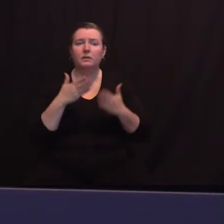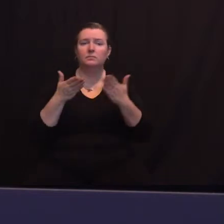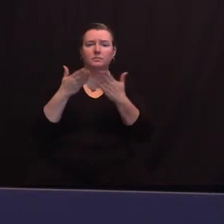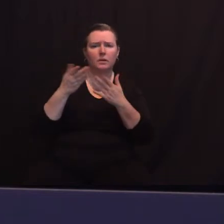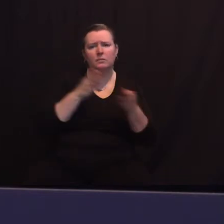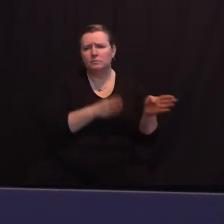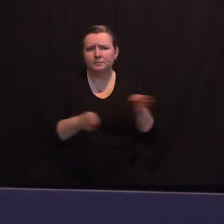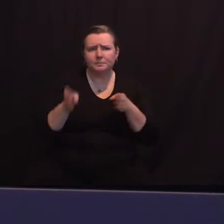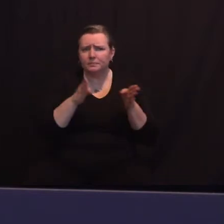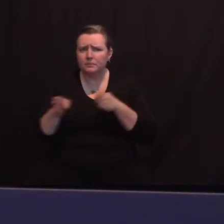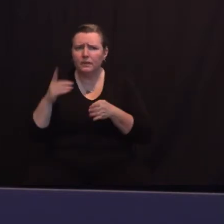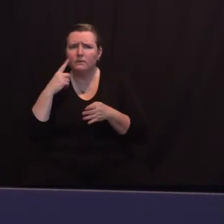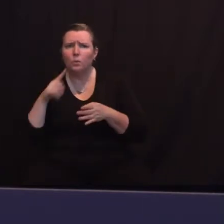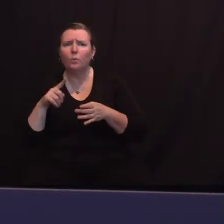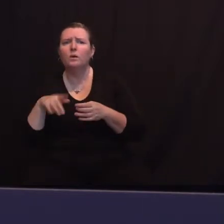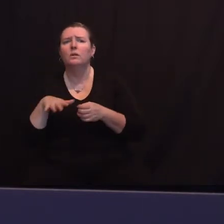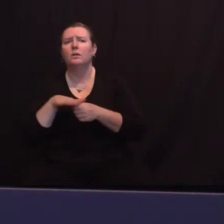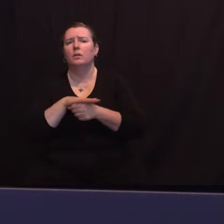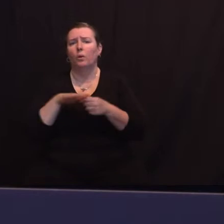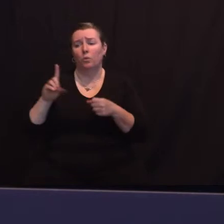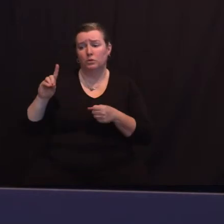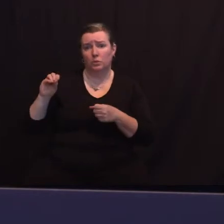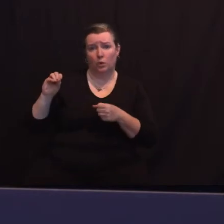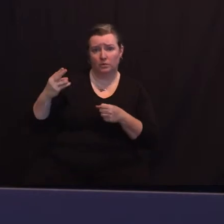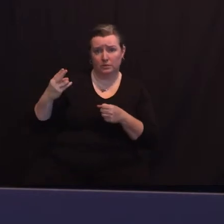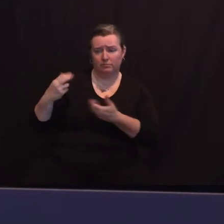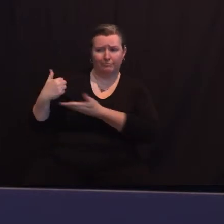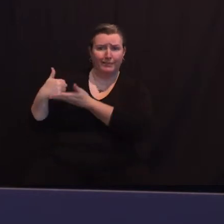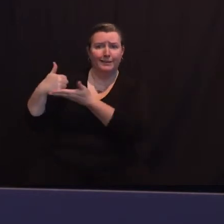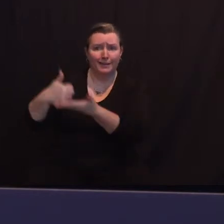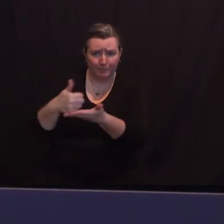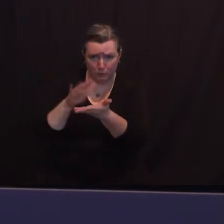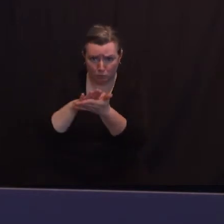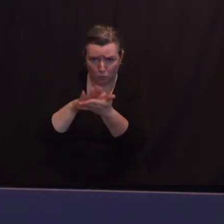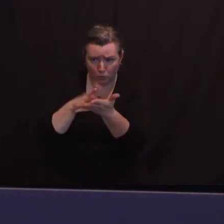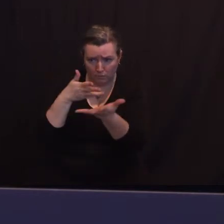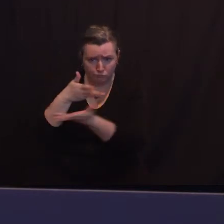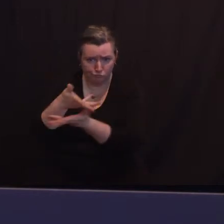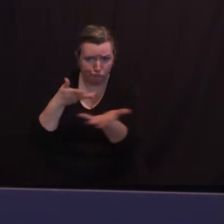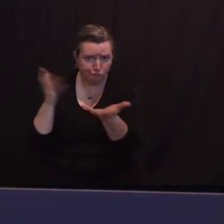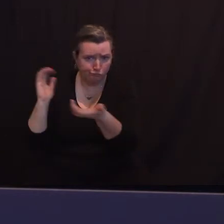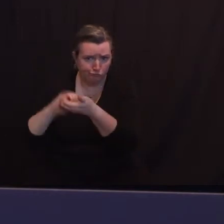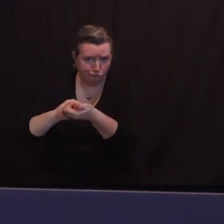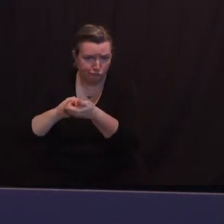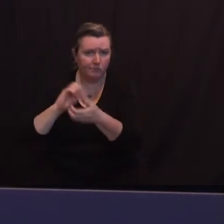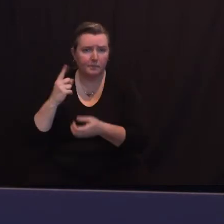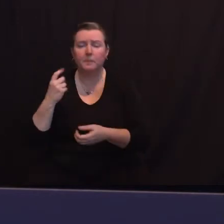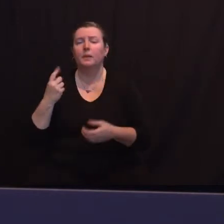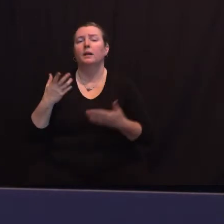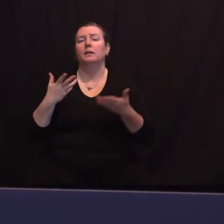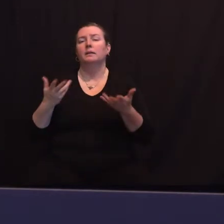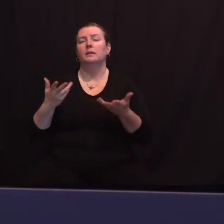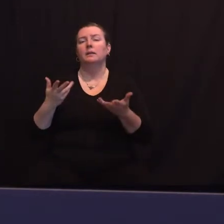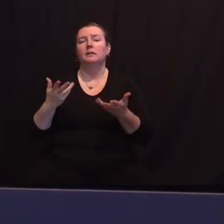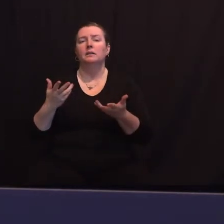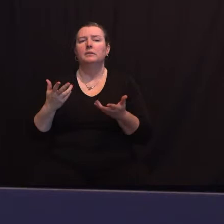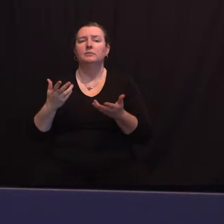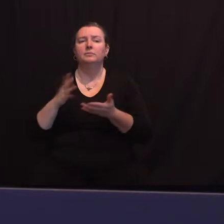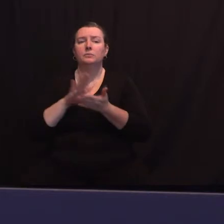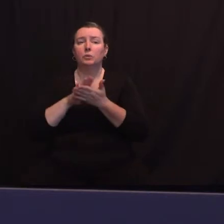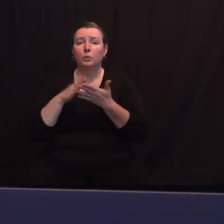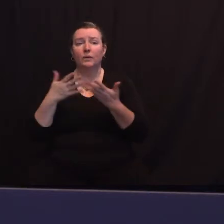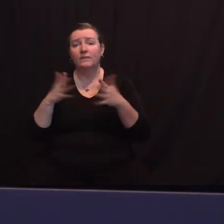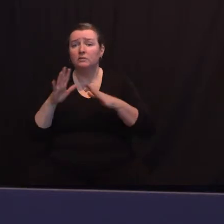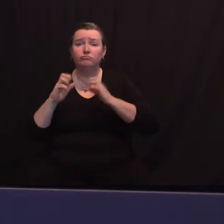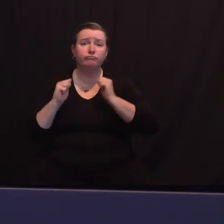departments regarding K through 12 school operations. However, schools that have implemented mitigation strategies